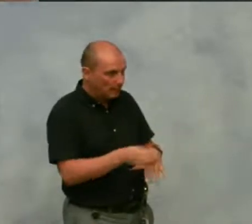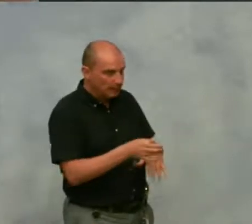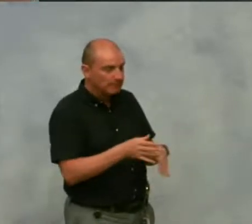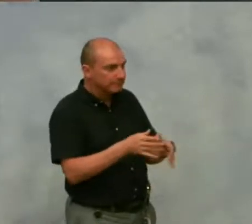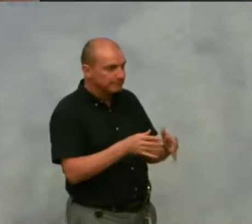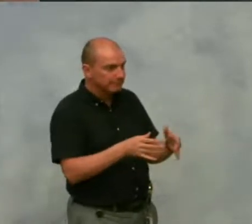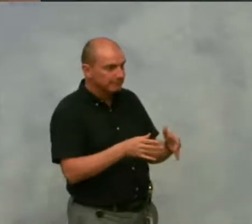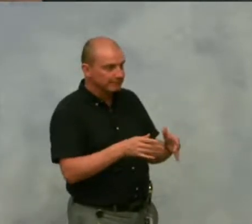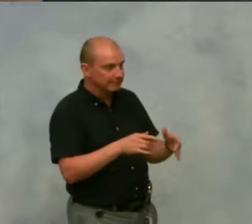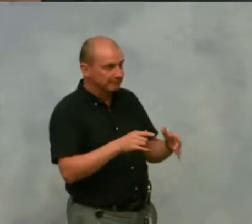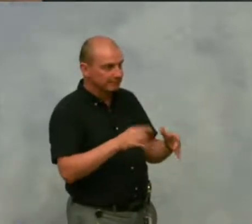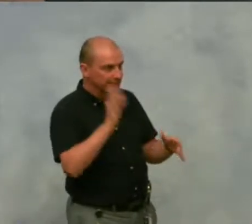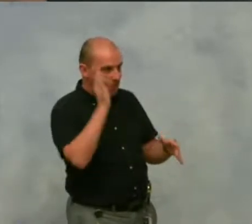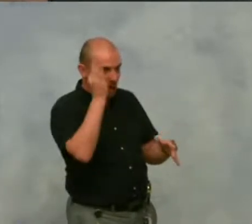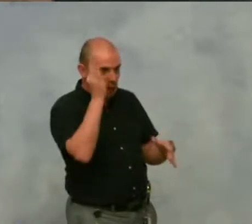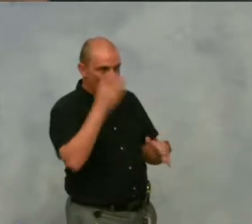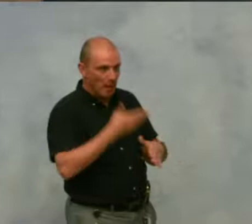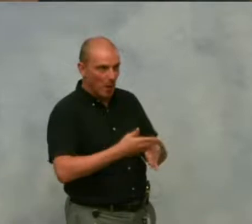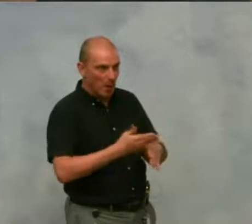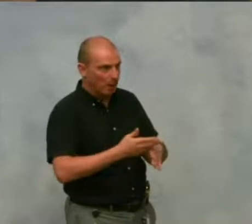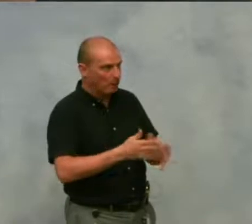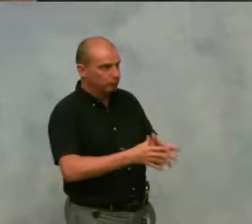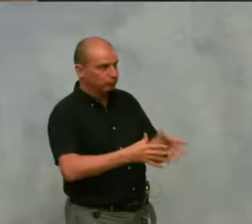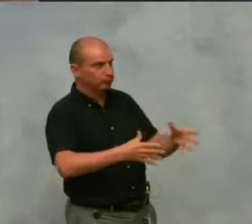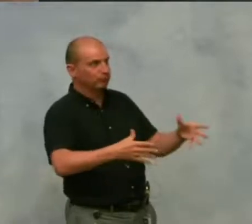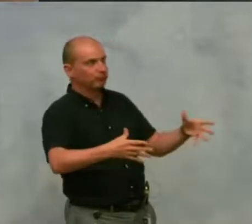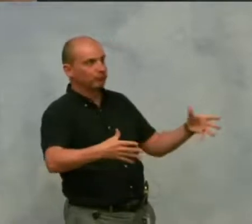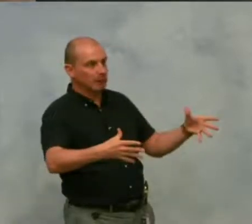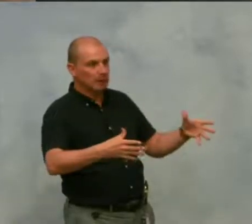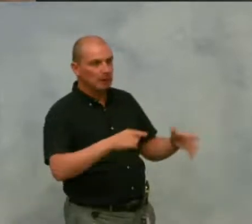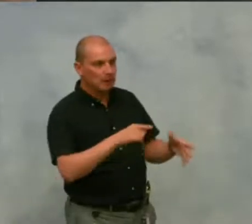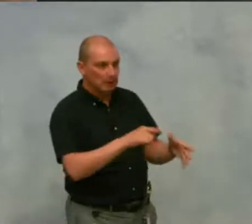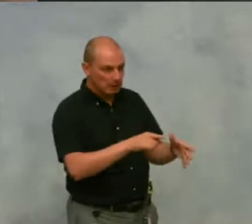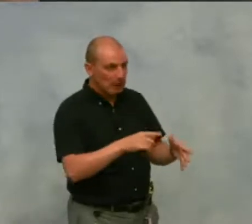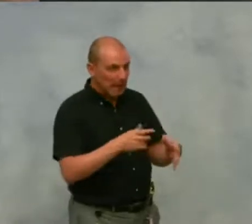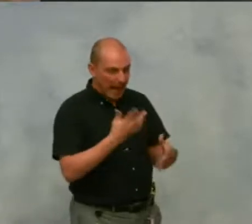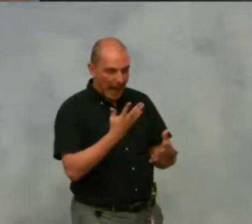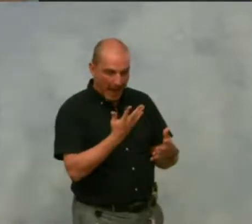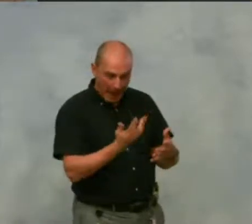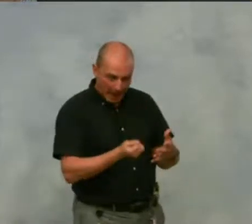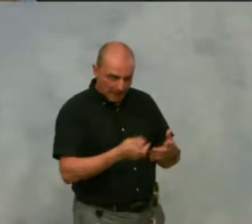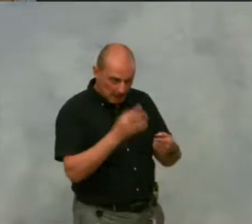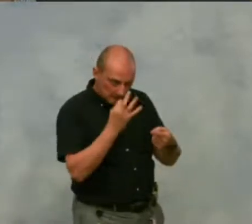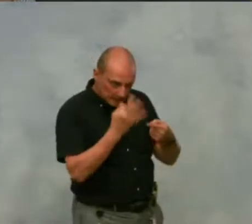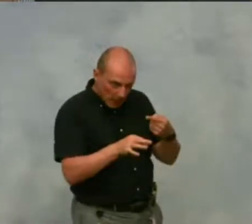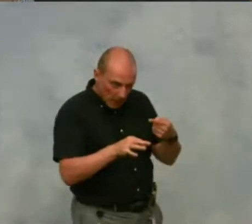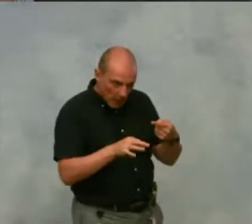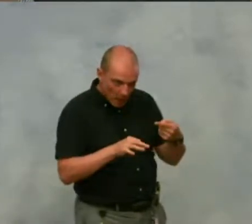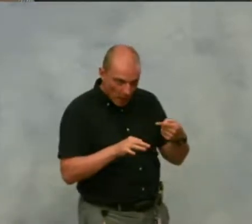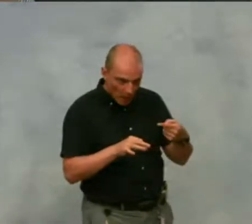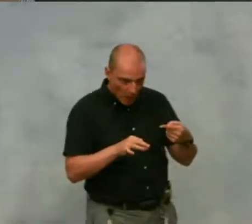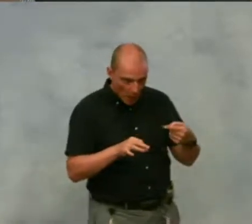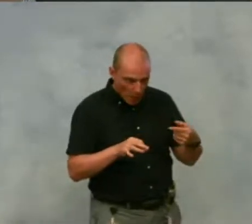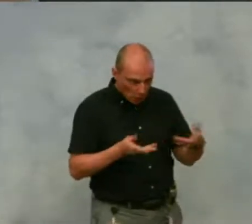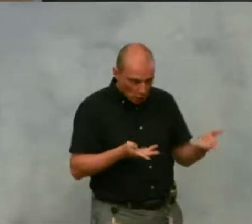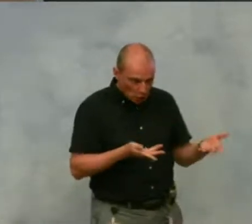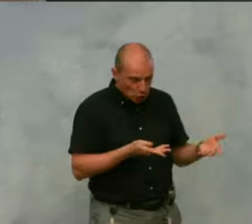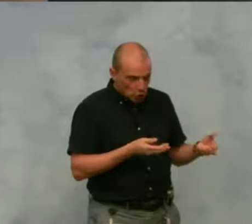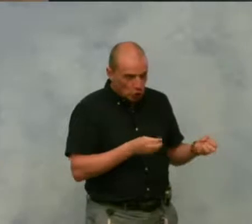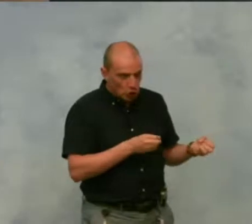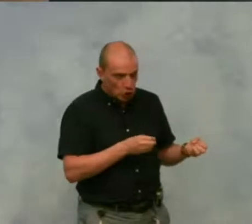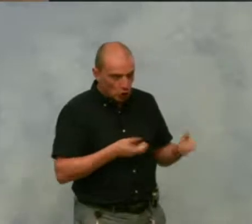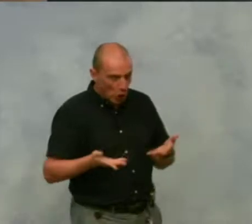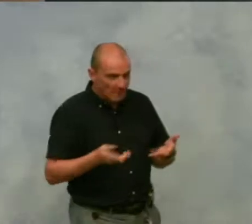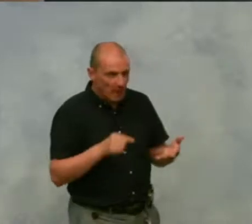council does. So there are things that are pretty technical around server applications. There are things that do get reported through other routes. If I think